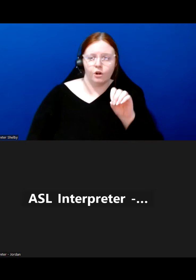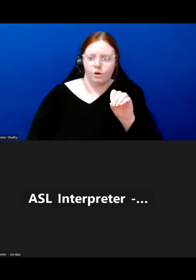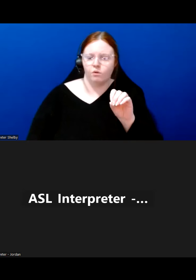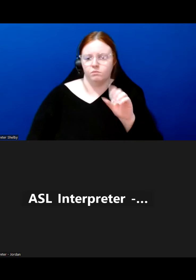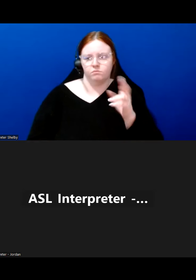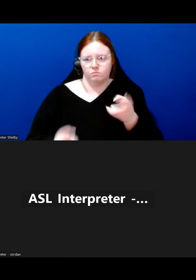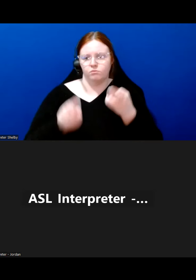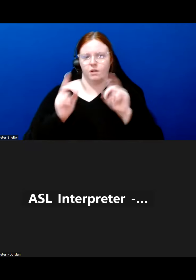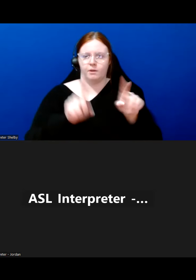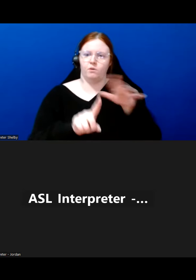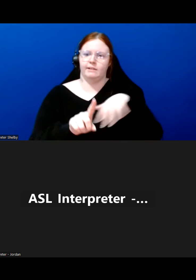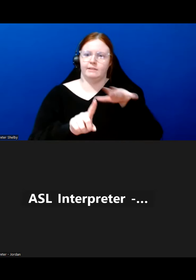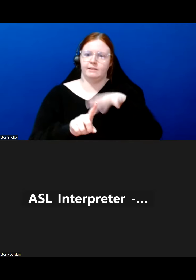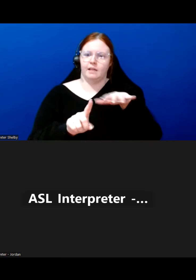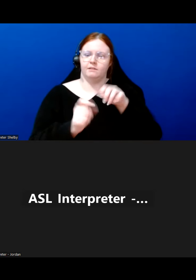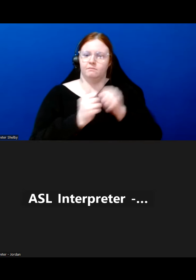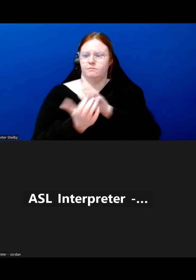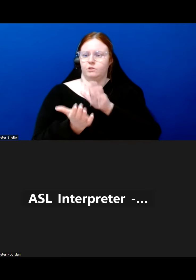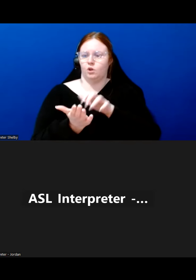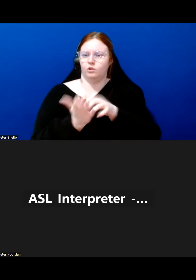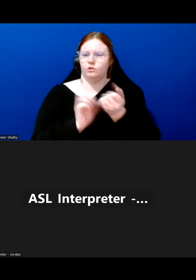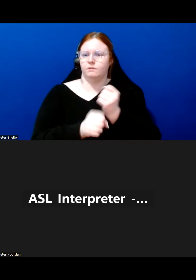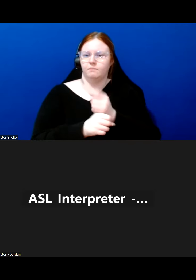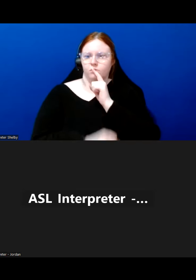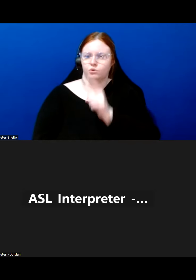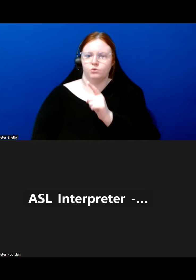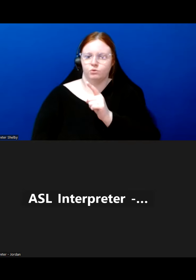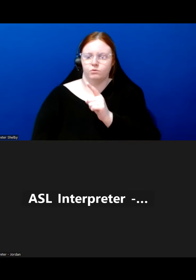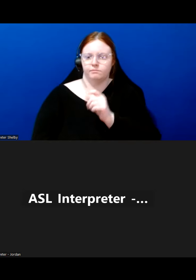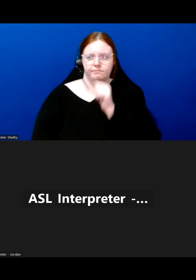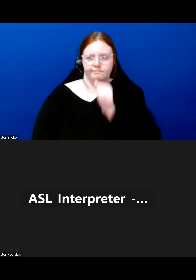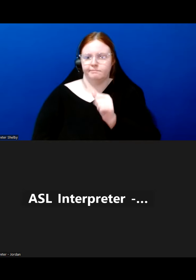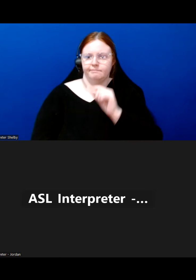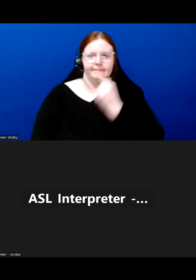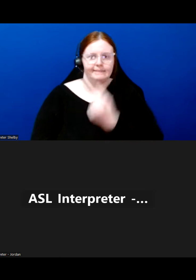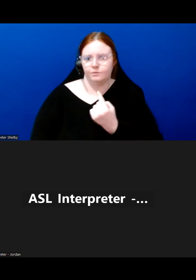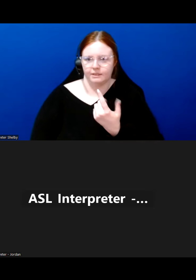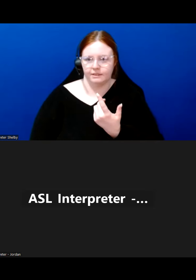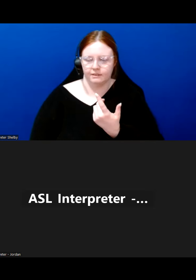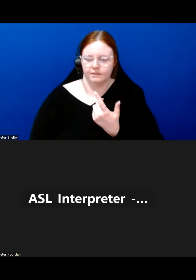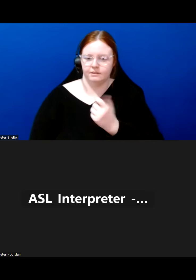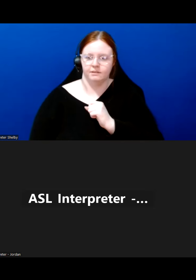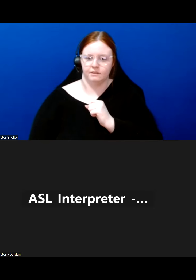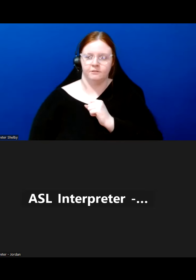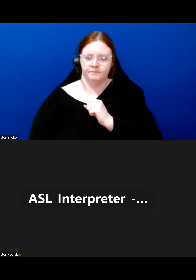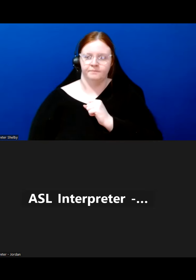to ensure that it isn't something serious or something medical underlying if it